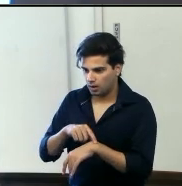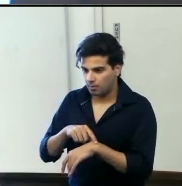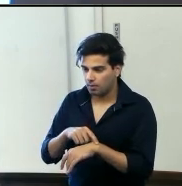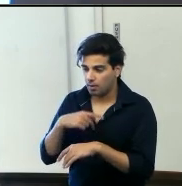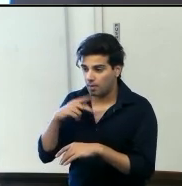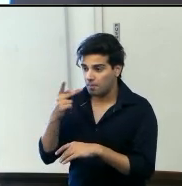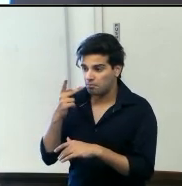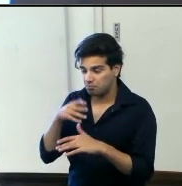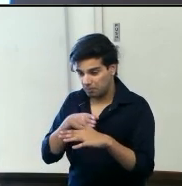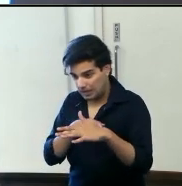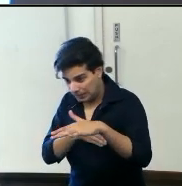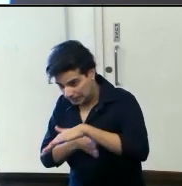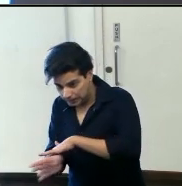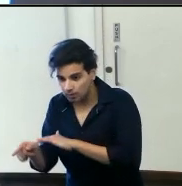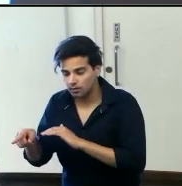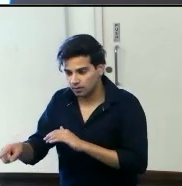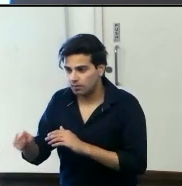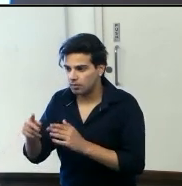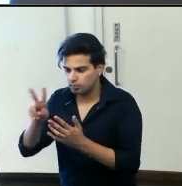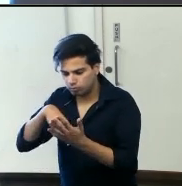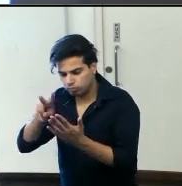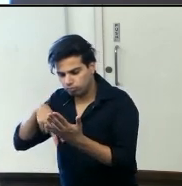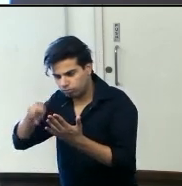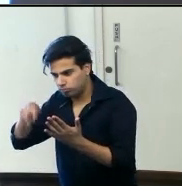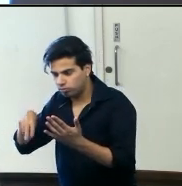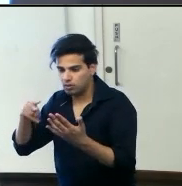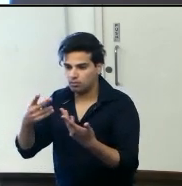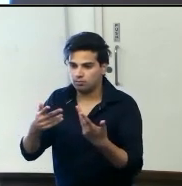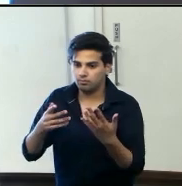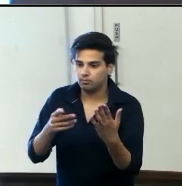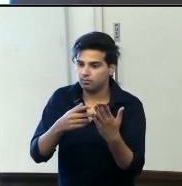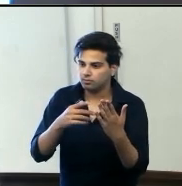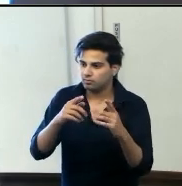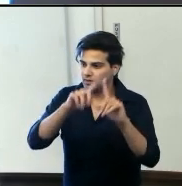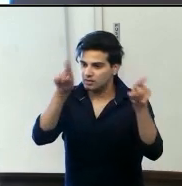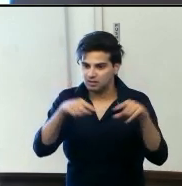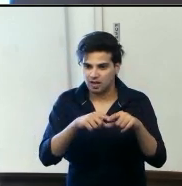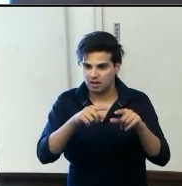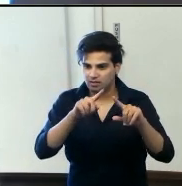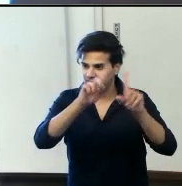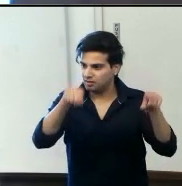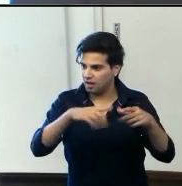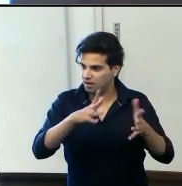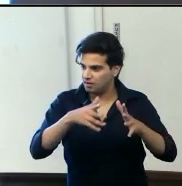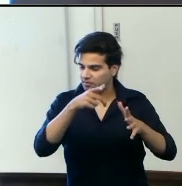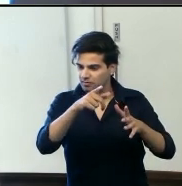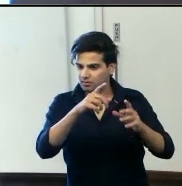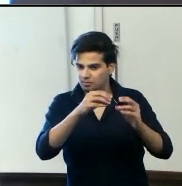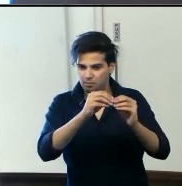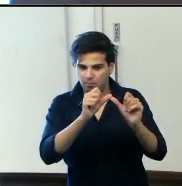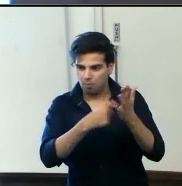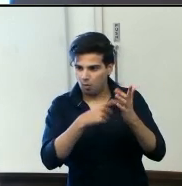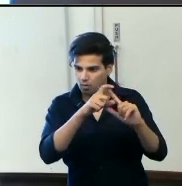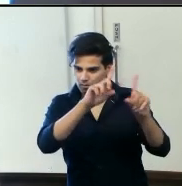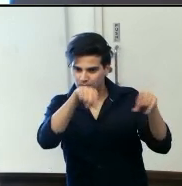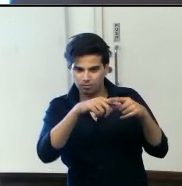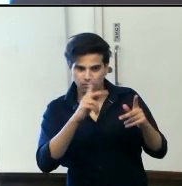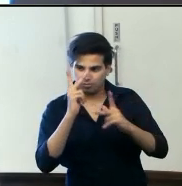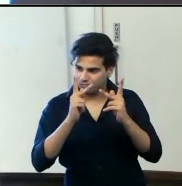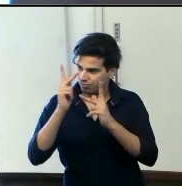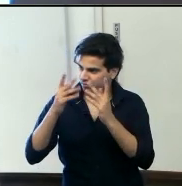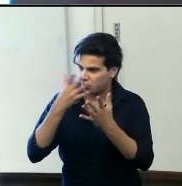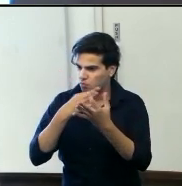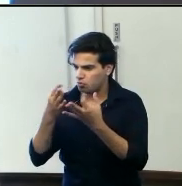entered Hubballi, and then we were reading each and every signboard, because we were so excited to see the form and then the language and all. So